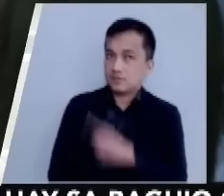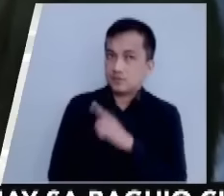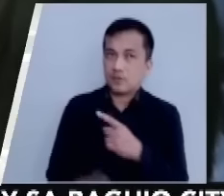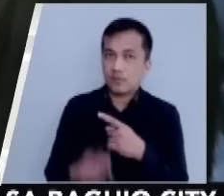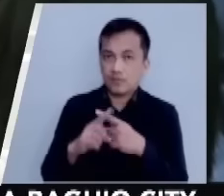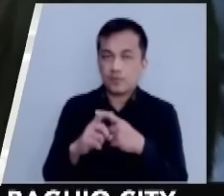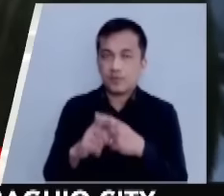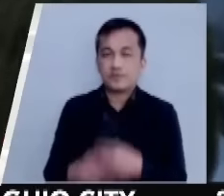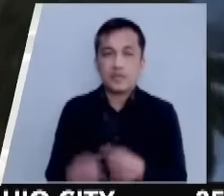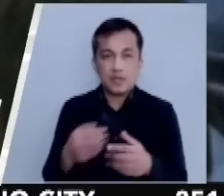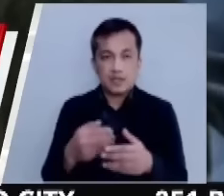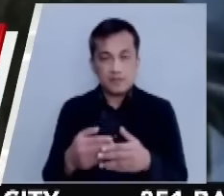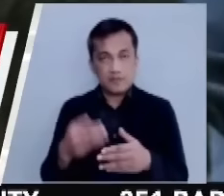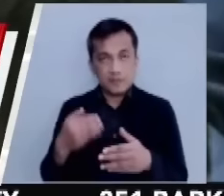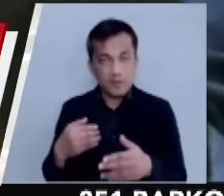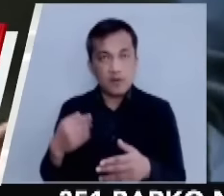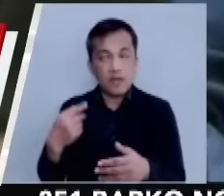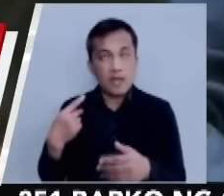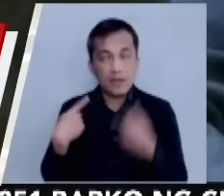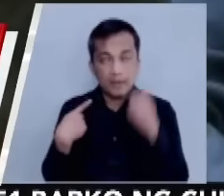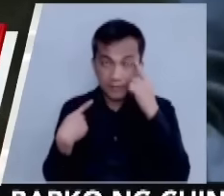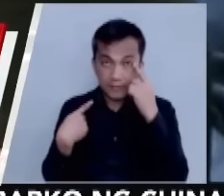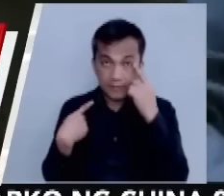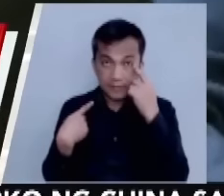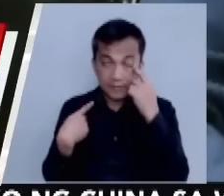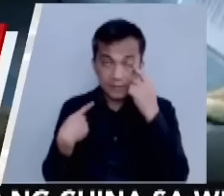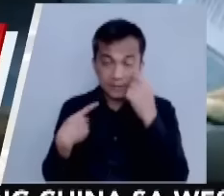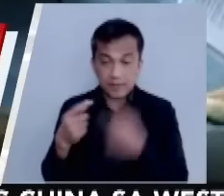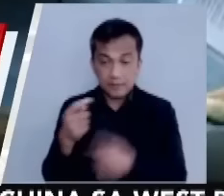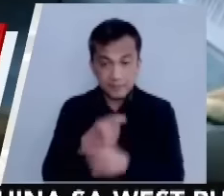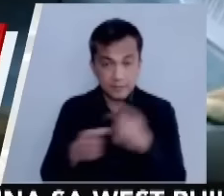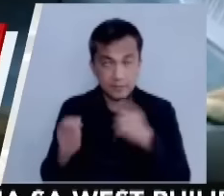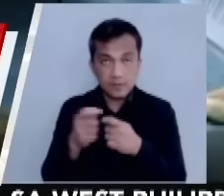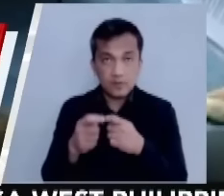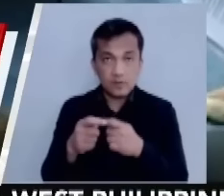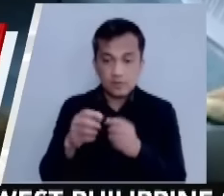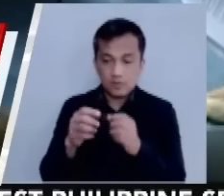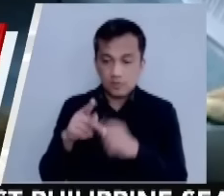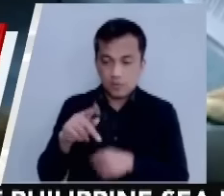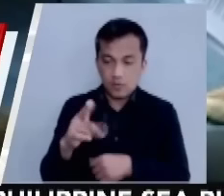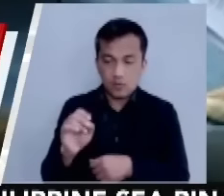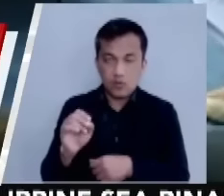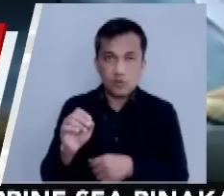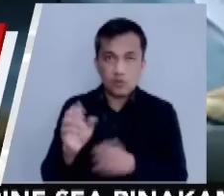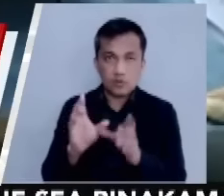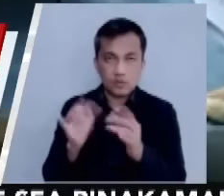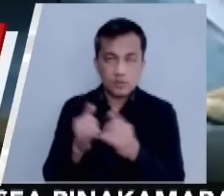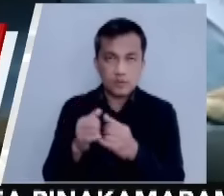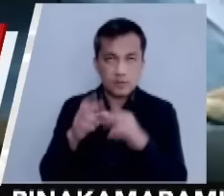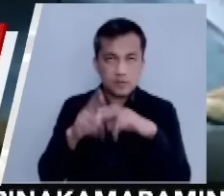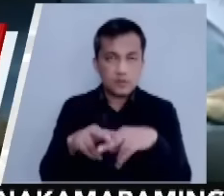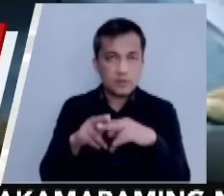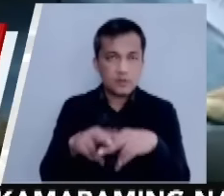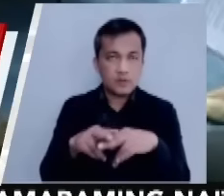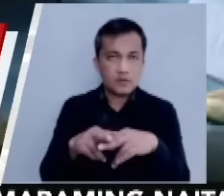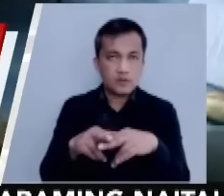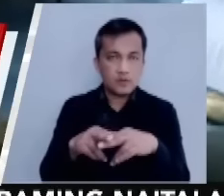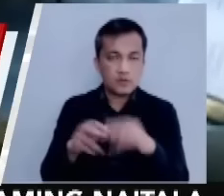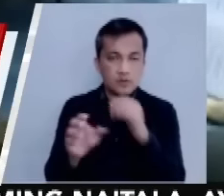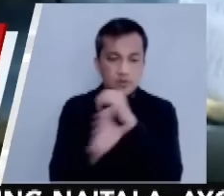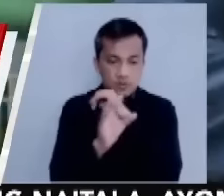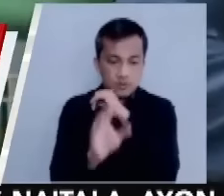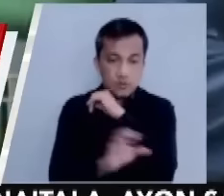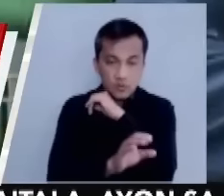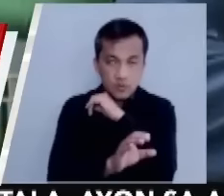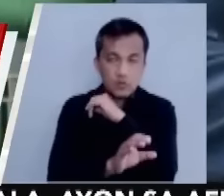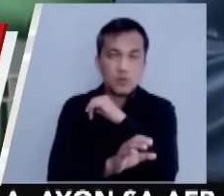Before, I had a transaction with a POGO company for renting out a condo unit for